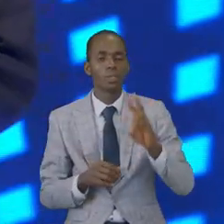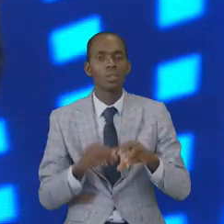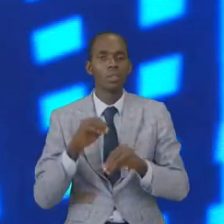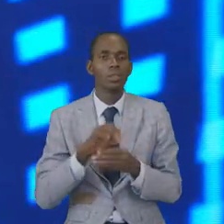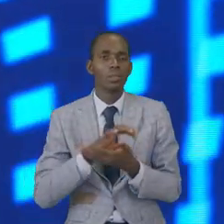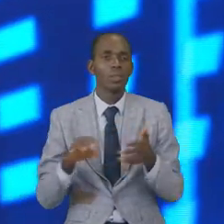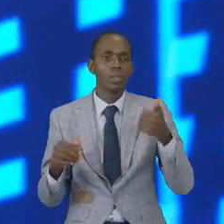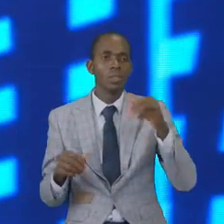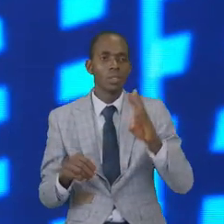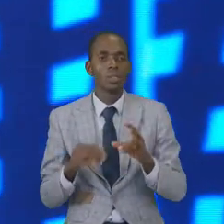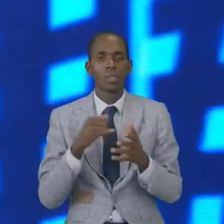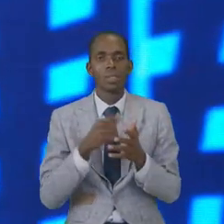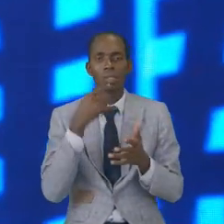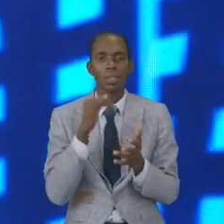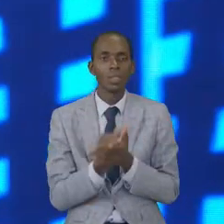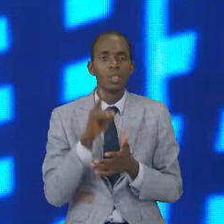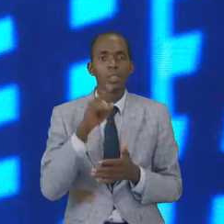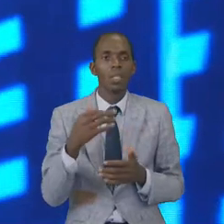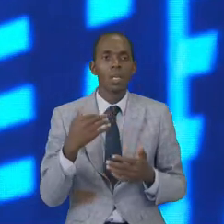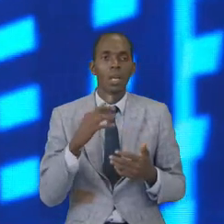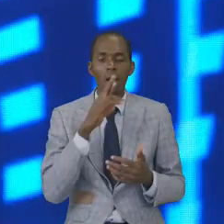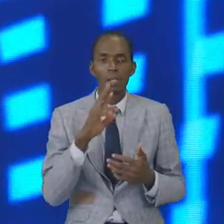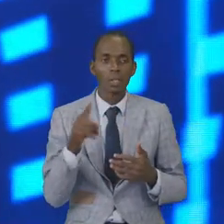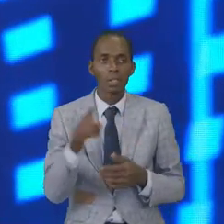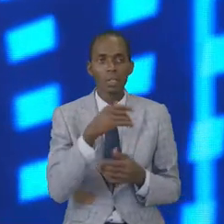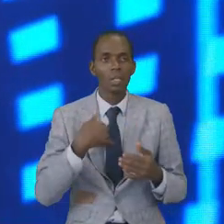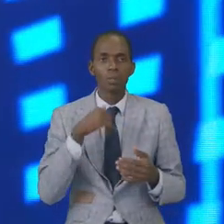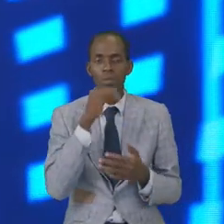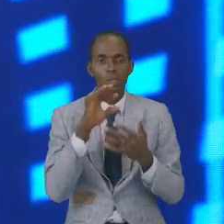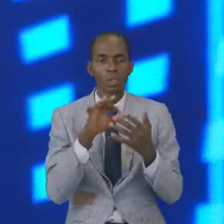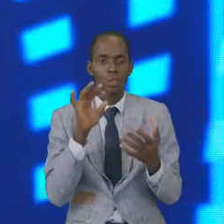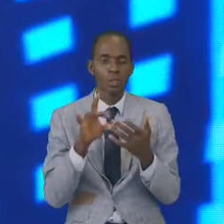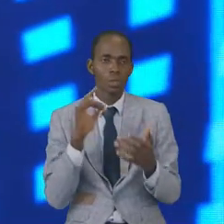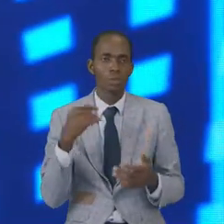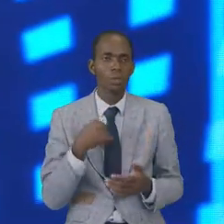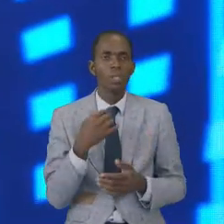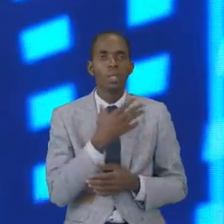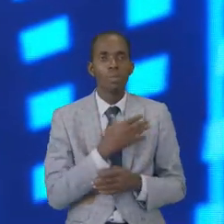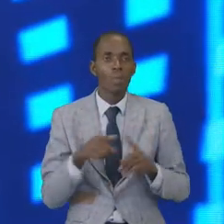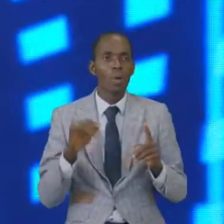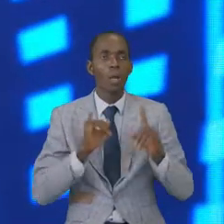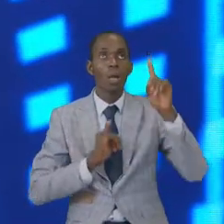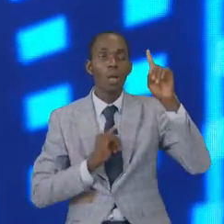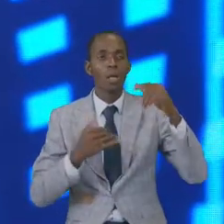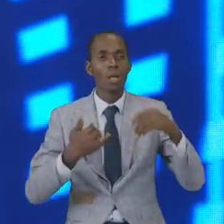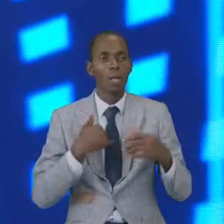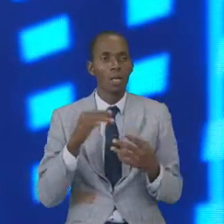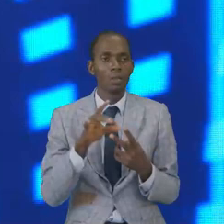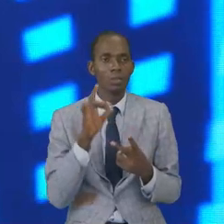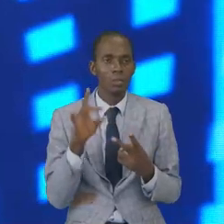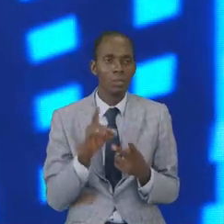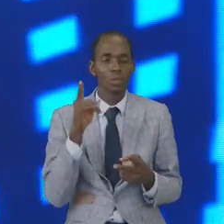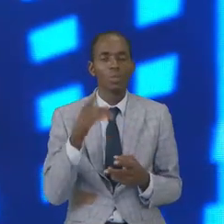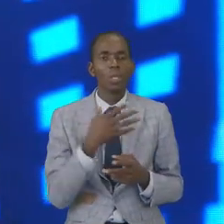In verse 16, it says, ye have not chosen me, but I have chosen you and ordained you that ye should